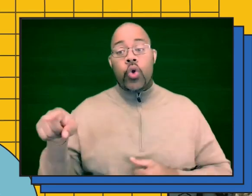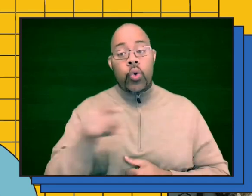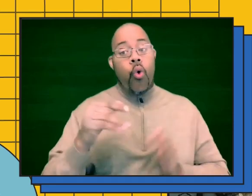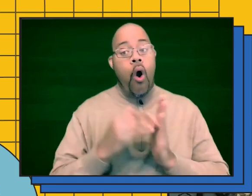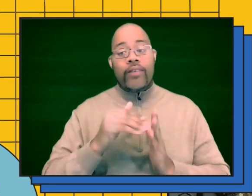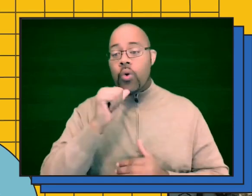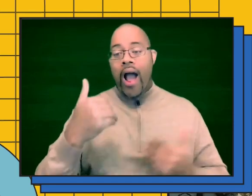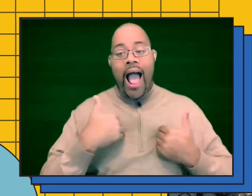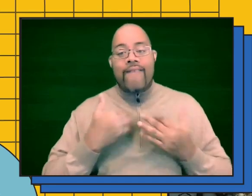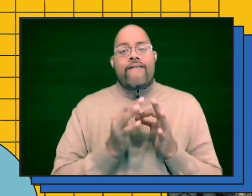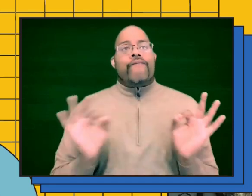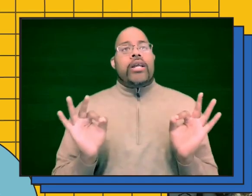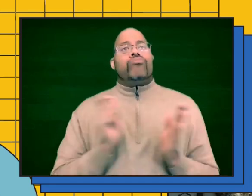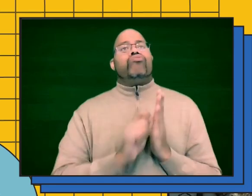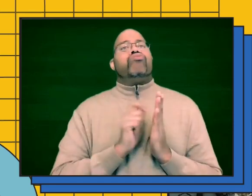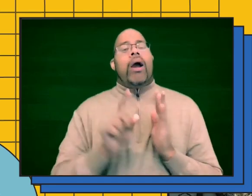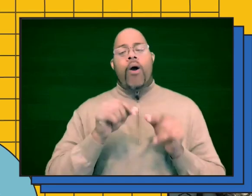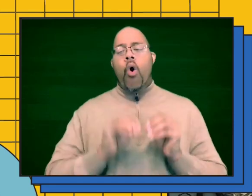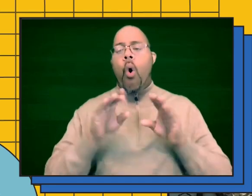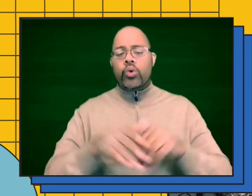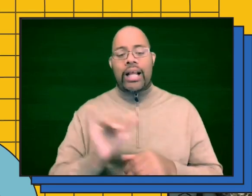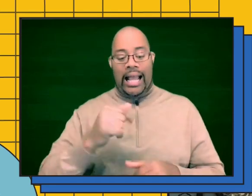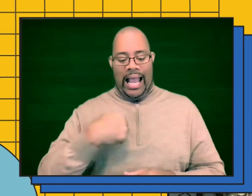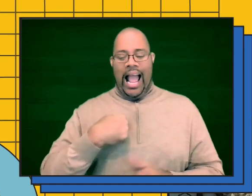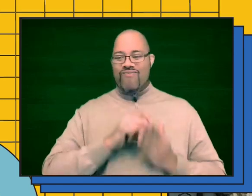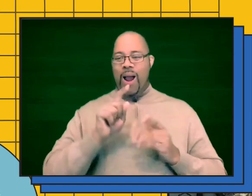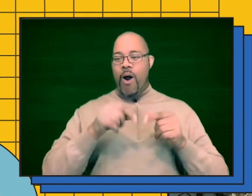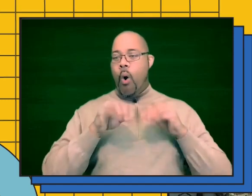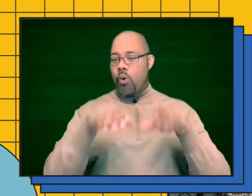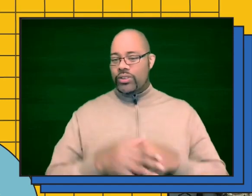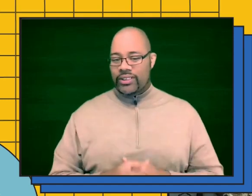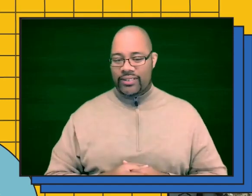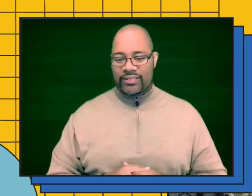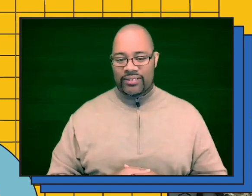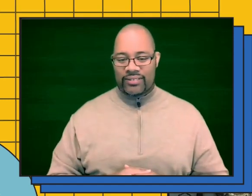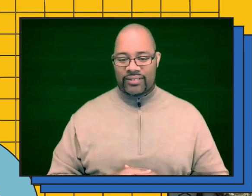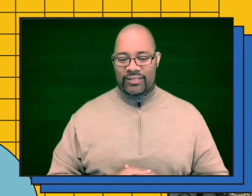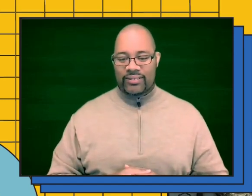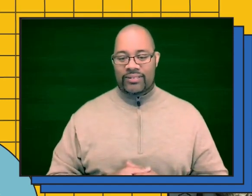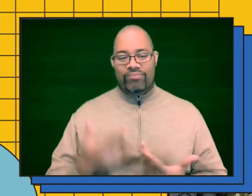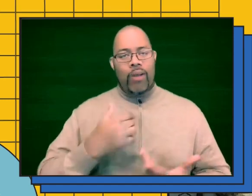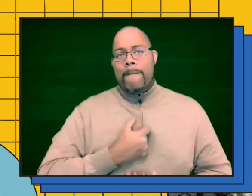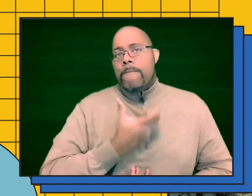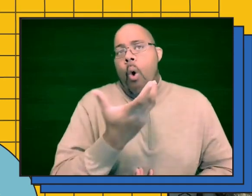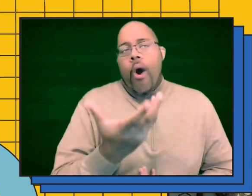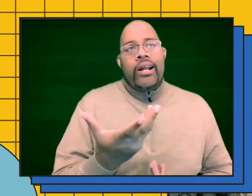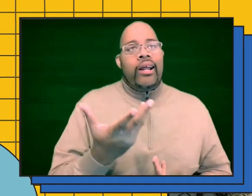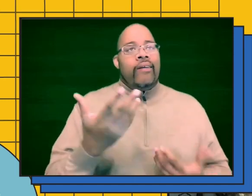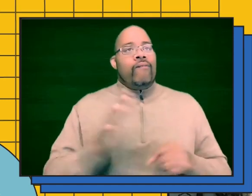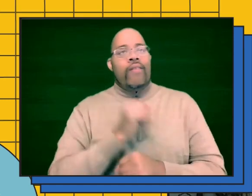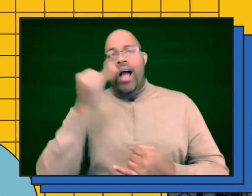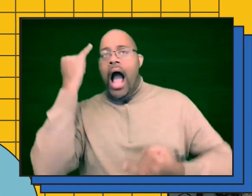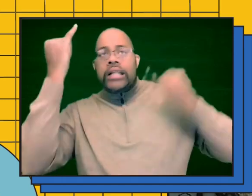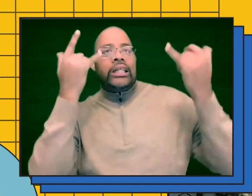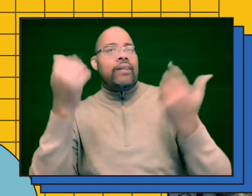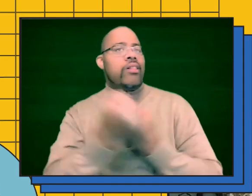probably you often don't have the freedom to write about the ocean the way I write about the ocean, which is poetic and